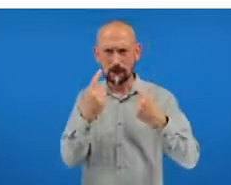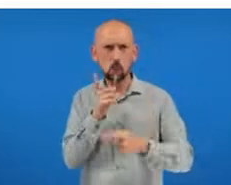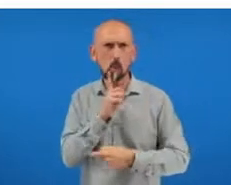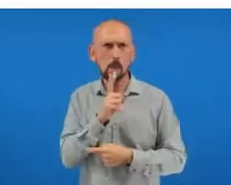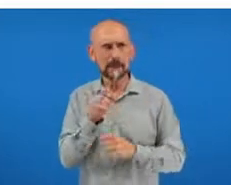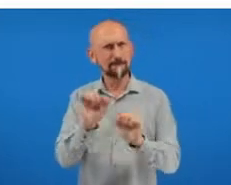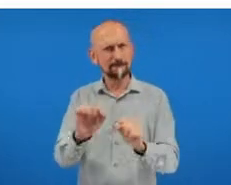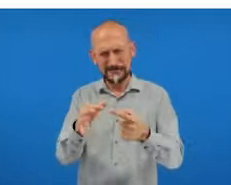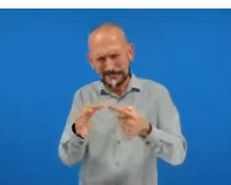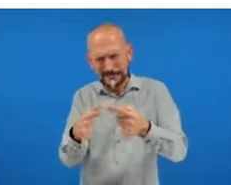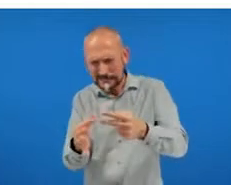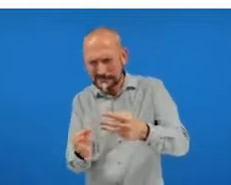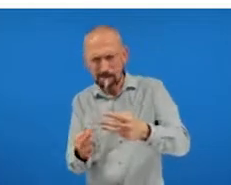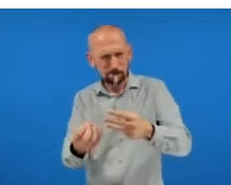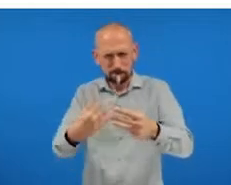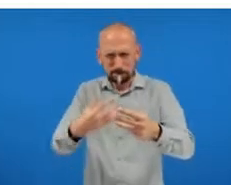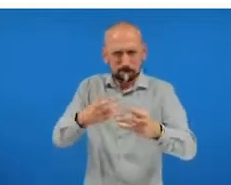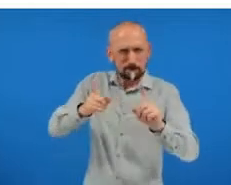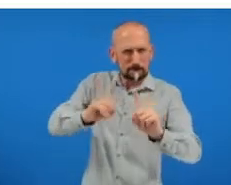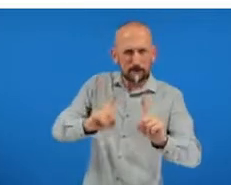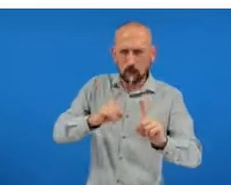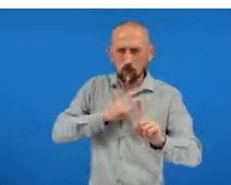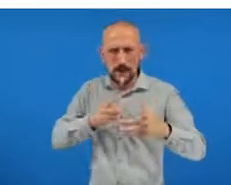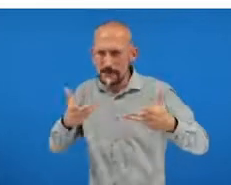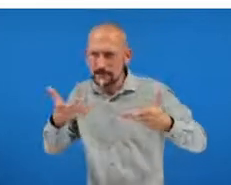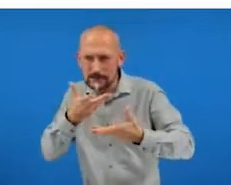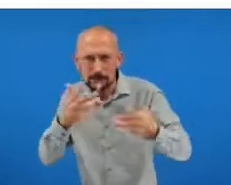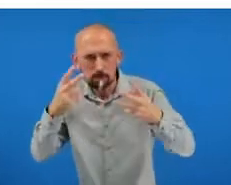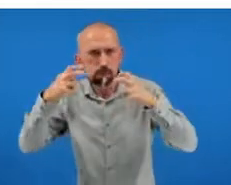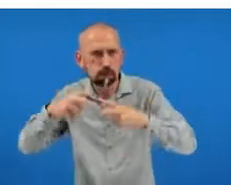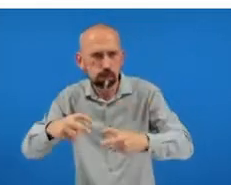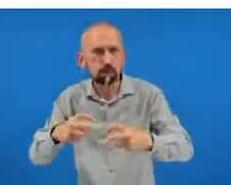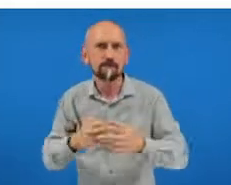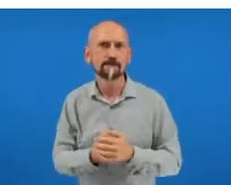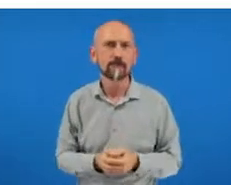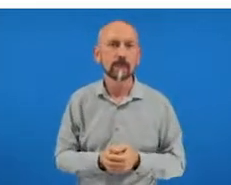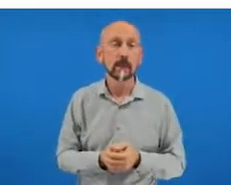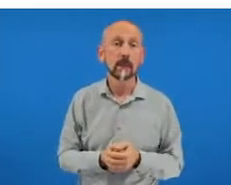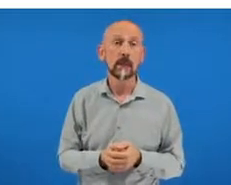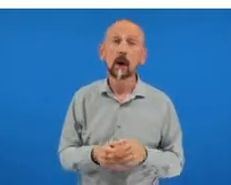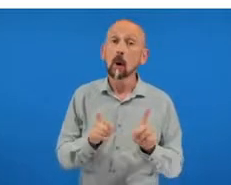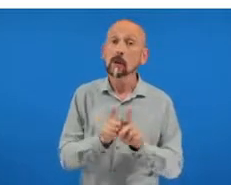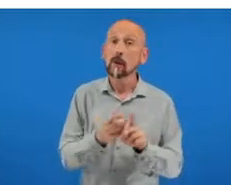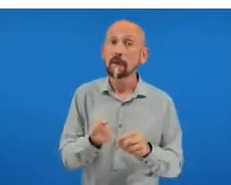And also I've had more training opportunities, so learning more about